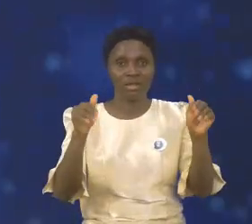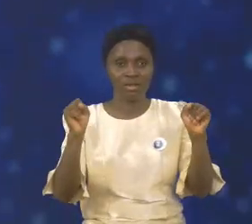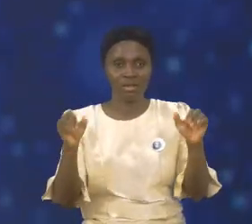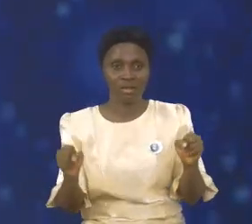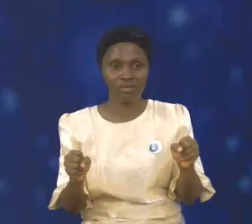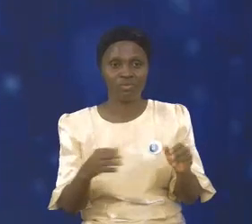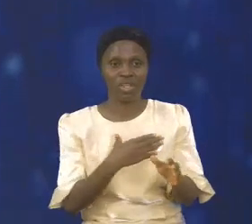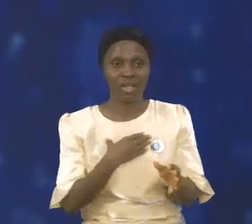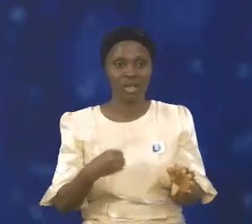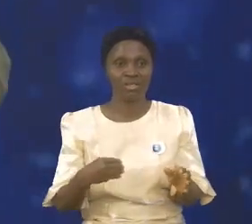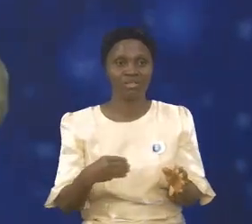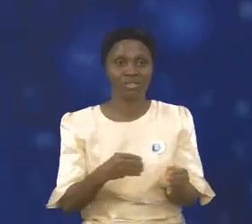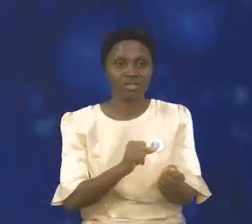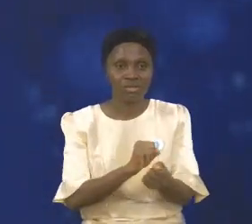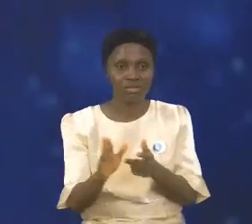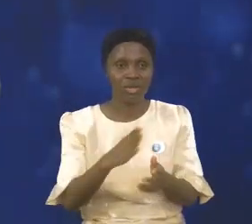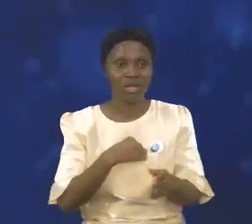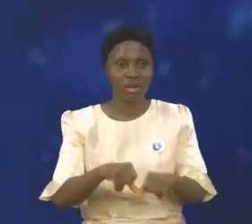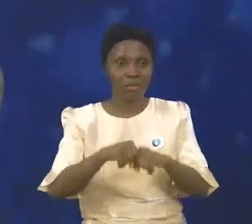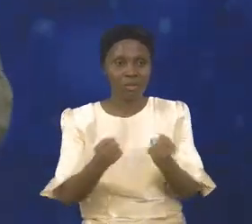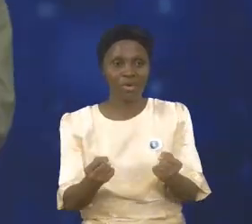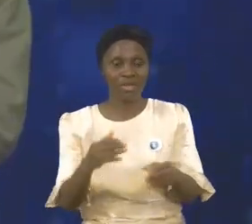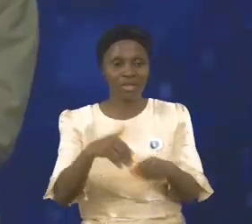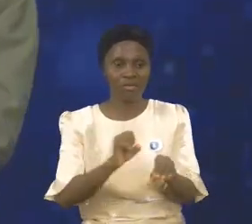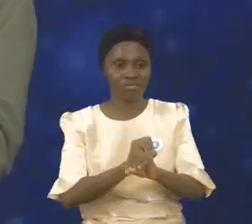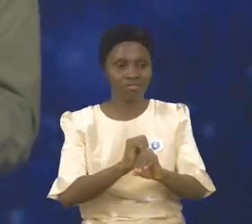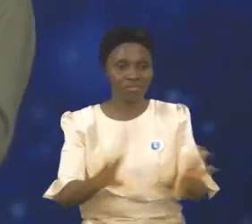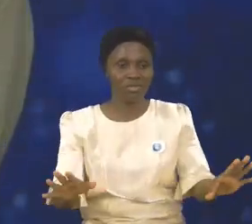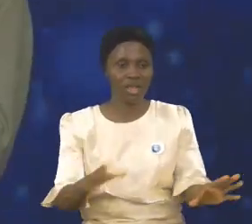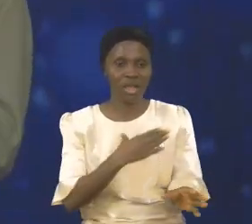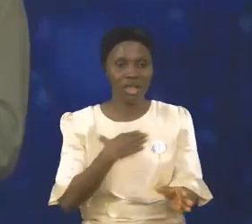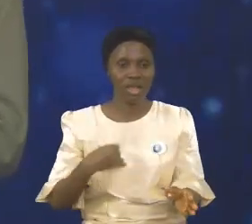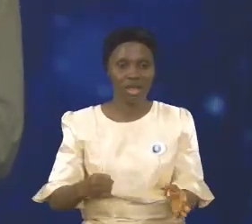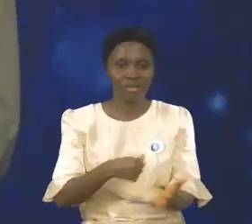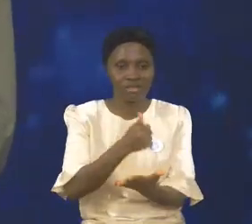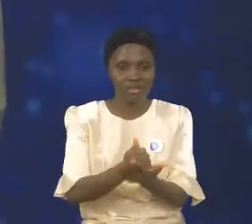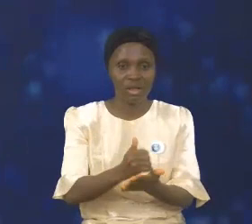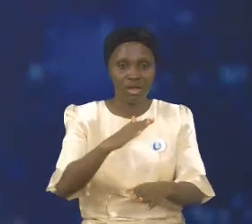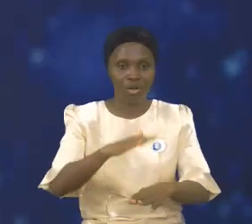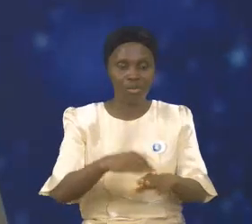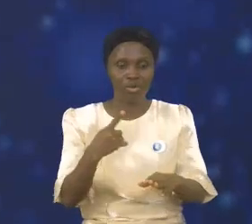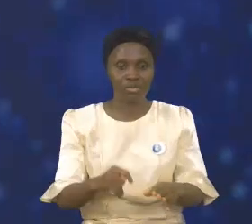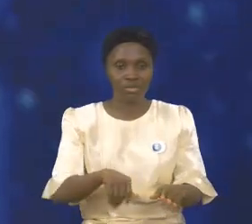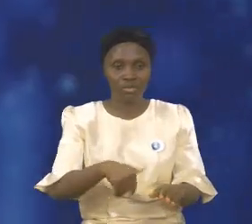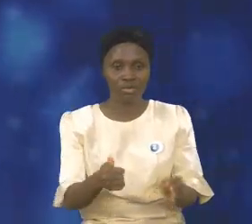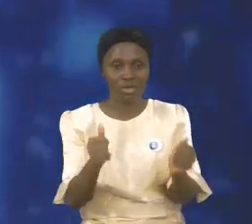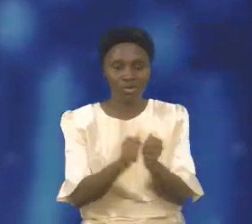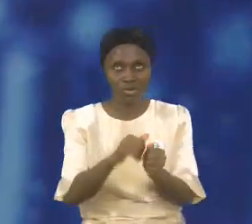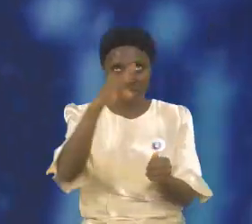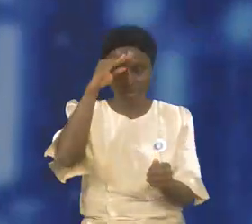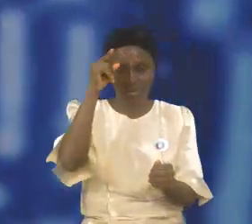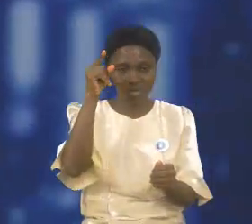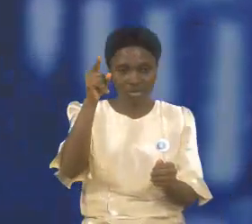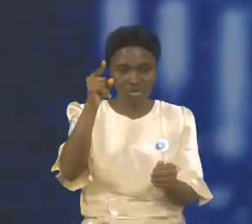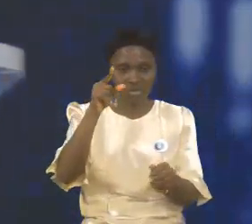in pieces, and stand upon the residue with his feet. When I try to